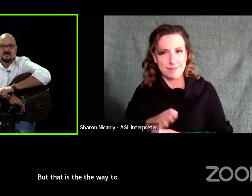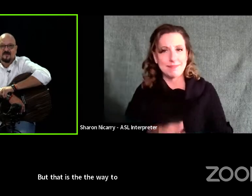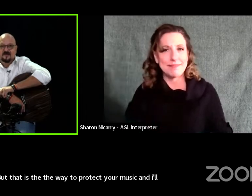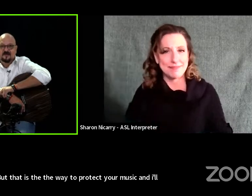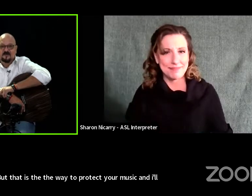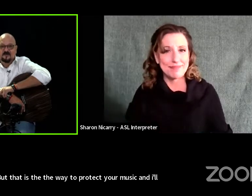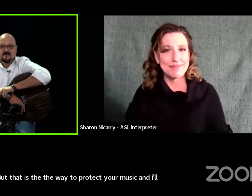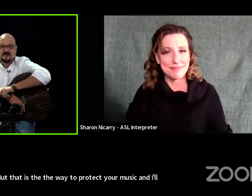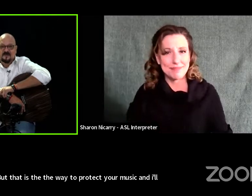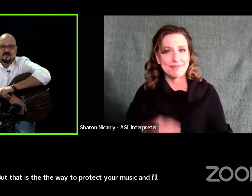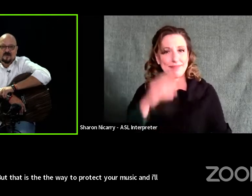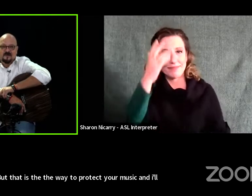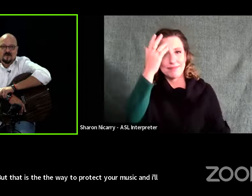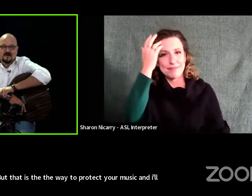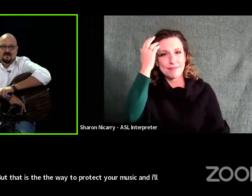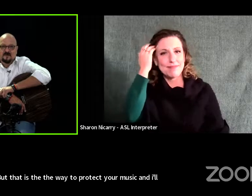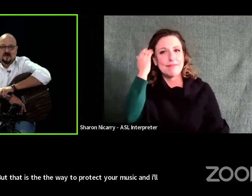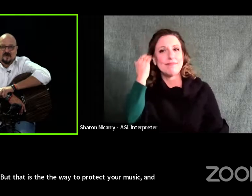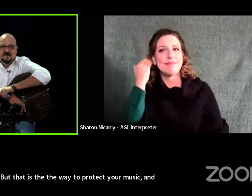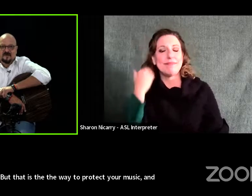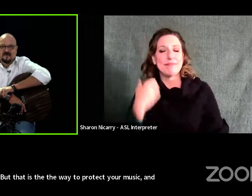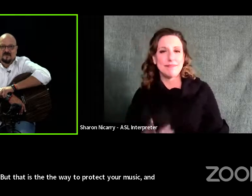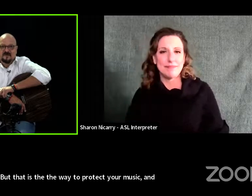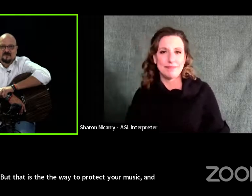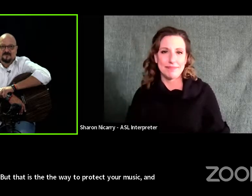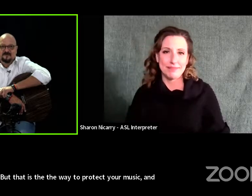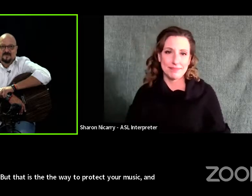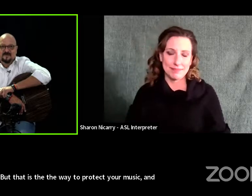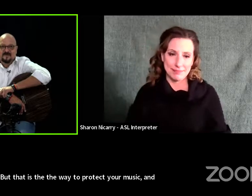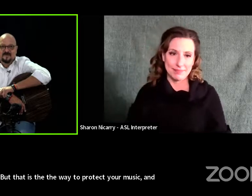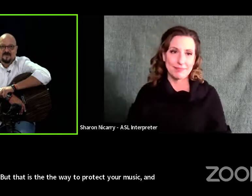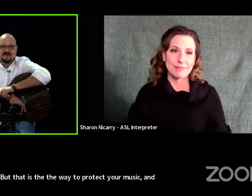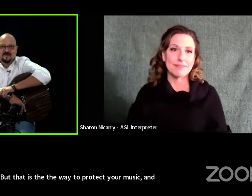and obviously to have the rights,